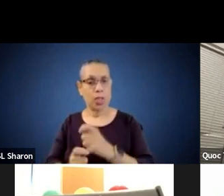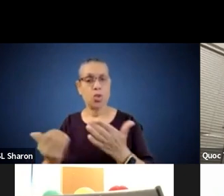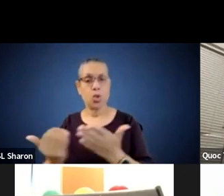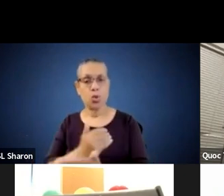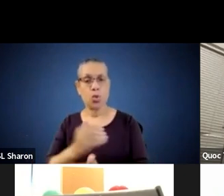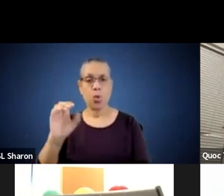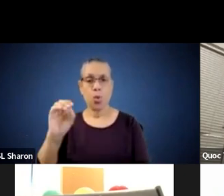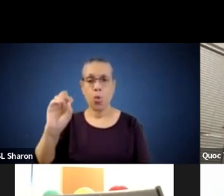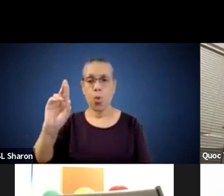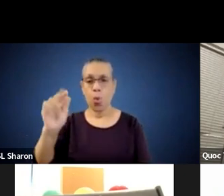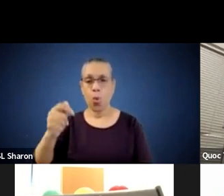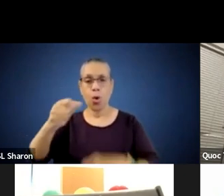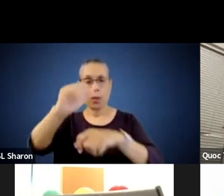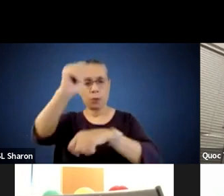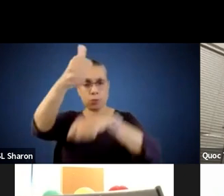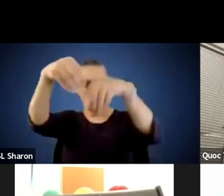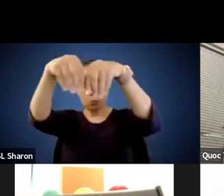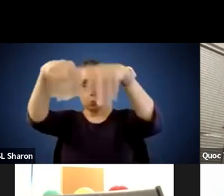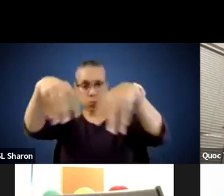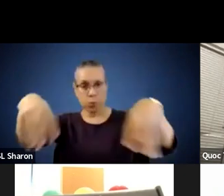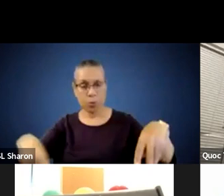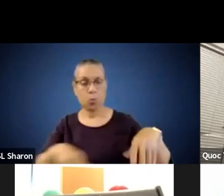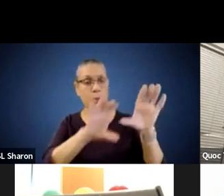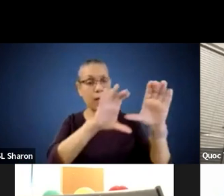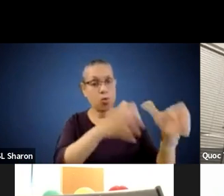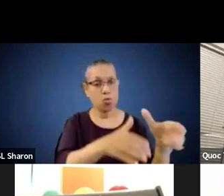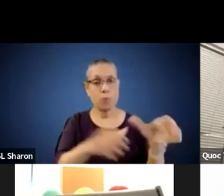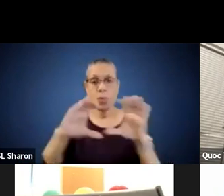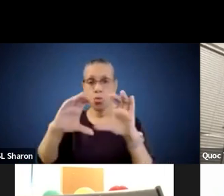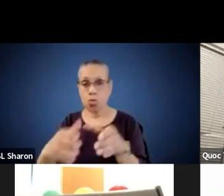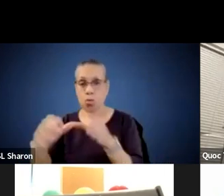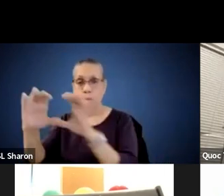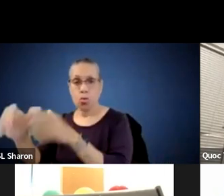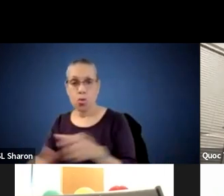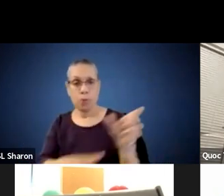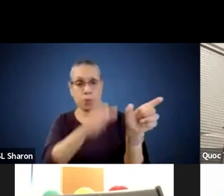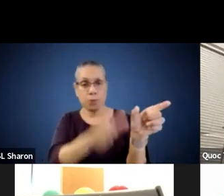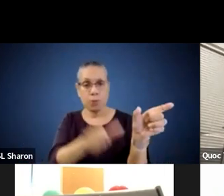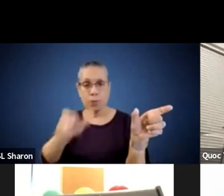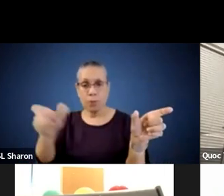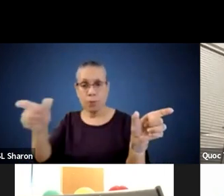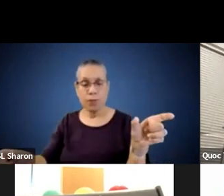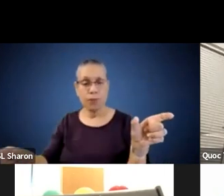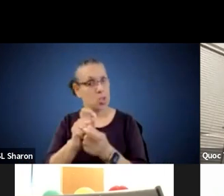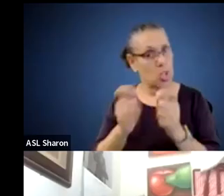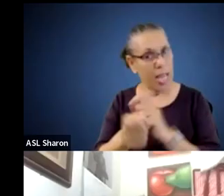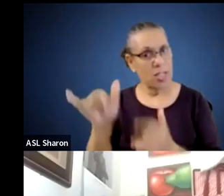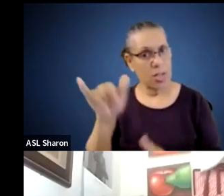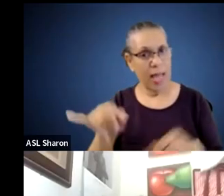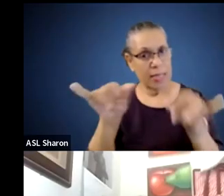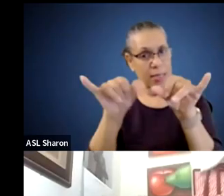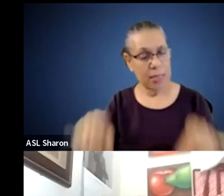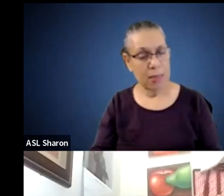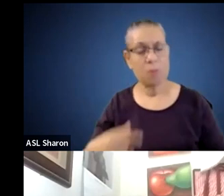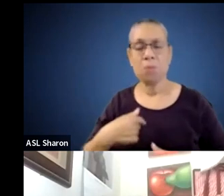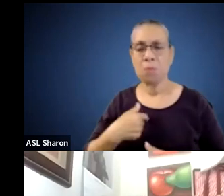a regional approach that is built on success because we've seen it work in one region of the city and I trust and